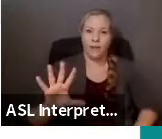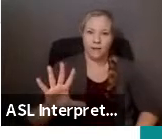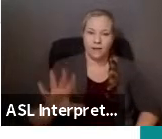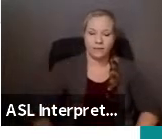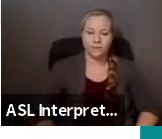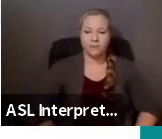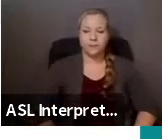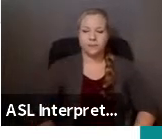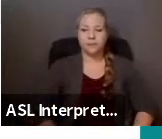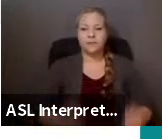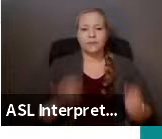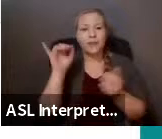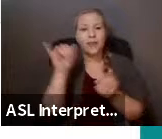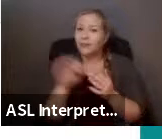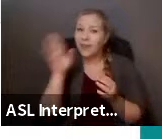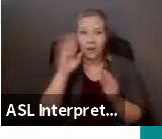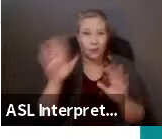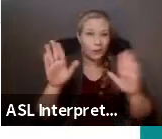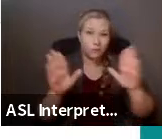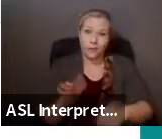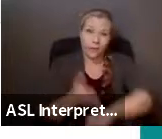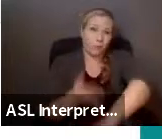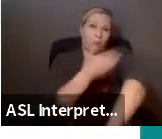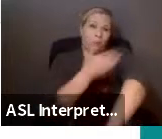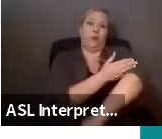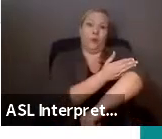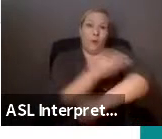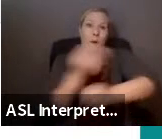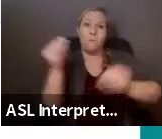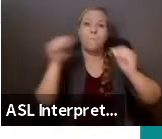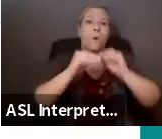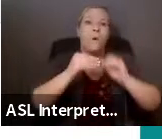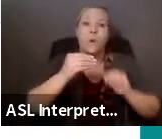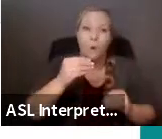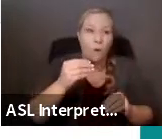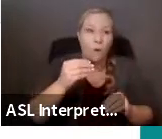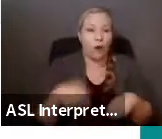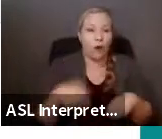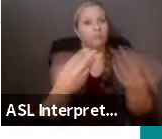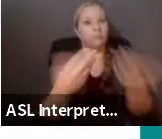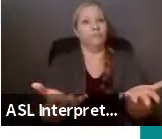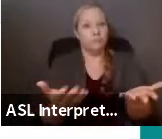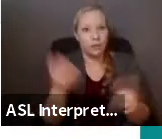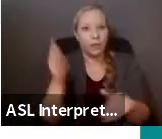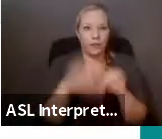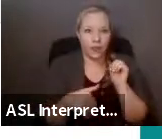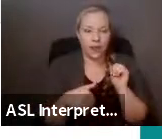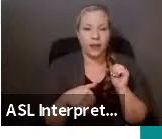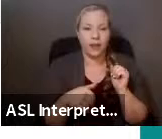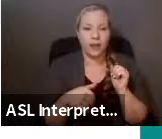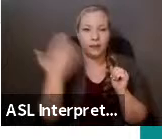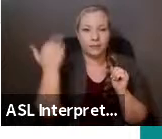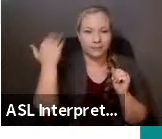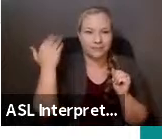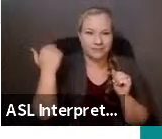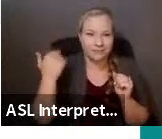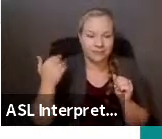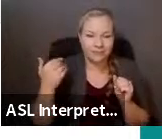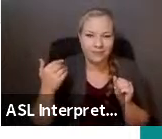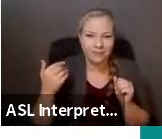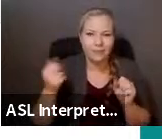more than just the immediate bridge influence area. These are going to be improvements that really create those crosstown